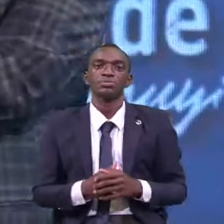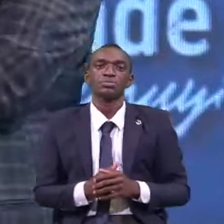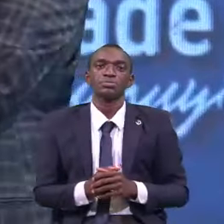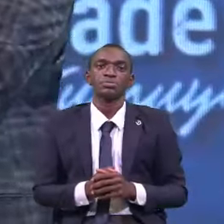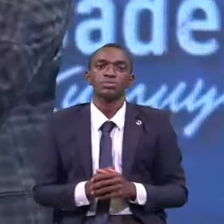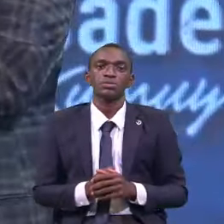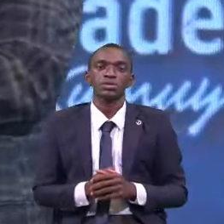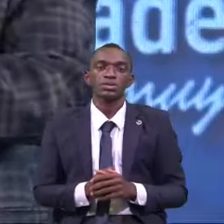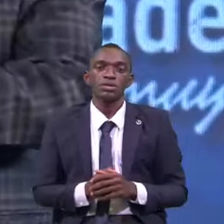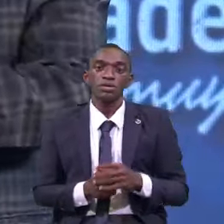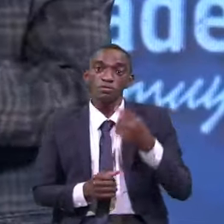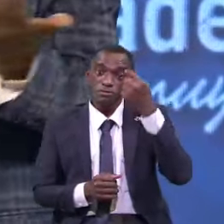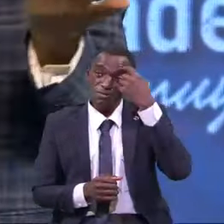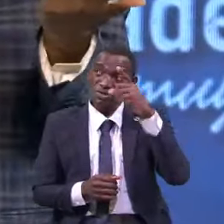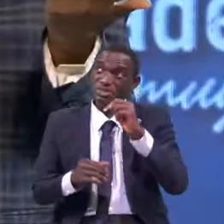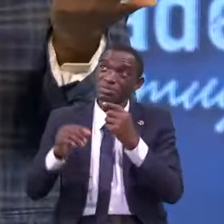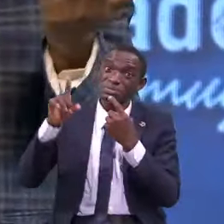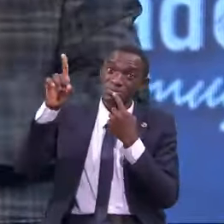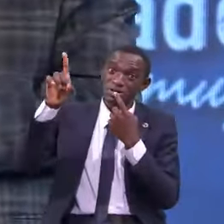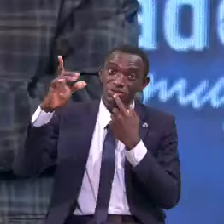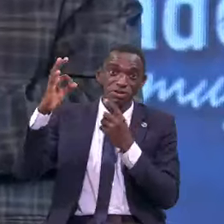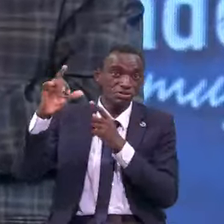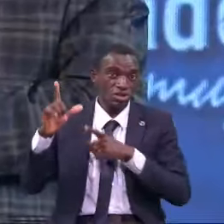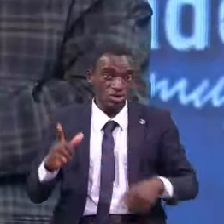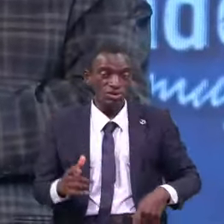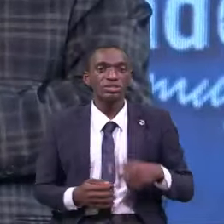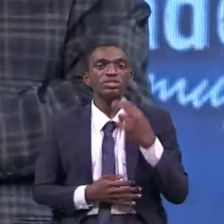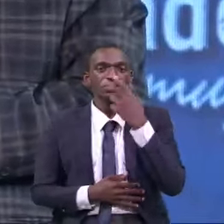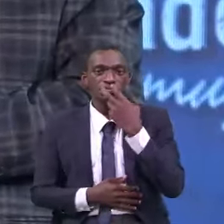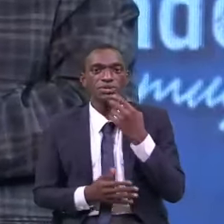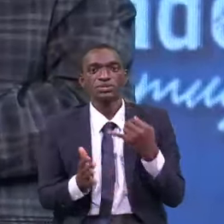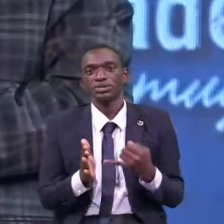For the mouth of the Lord has spoken it.